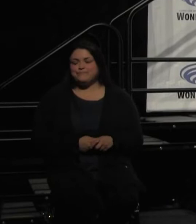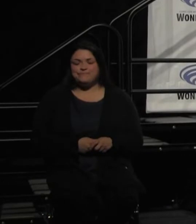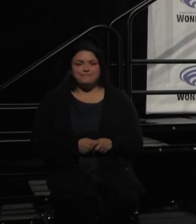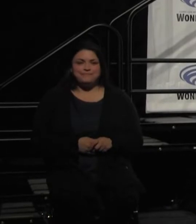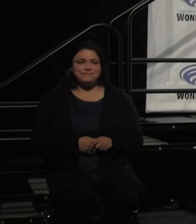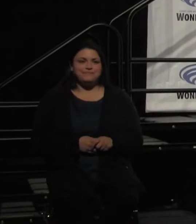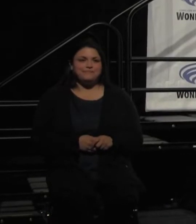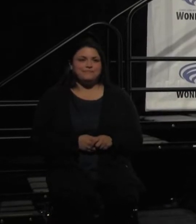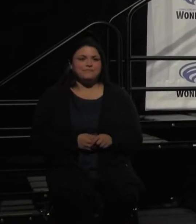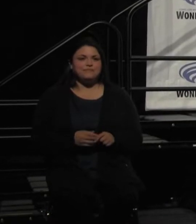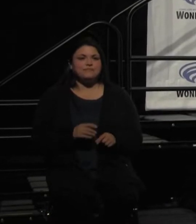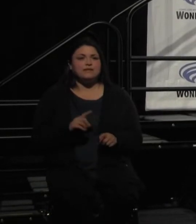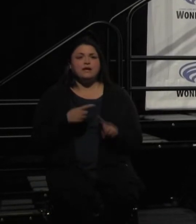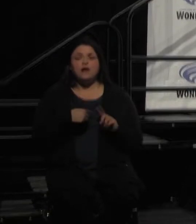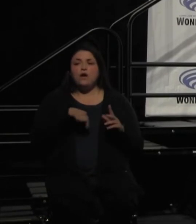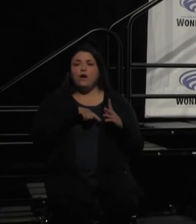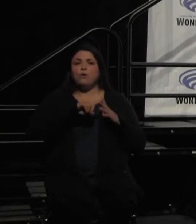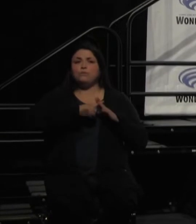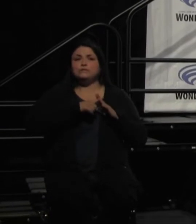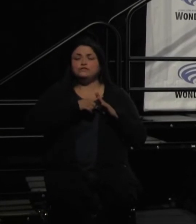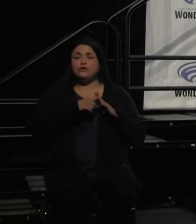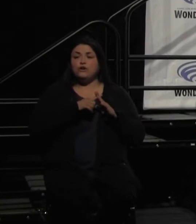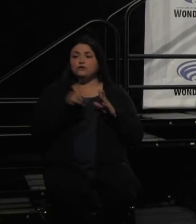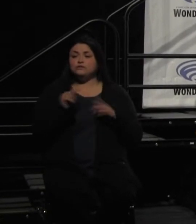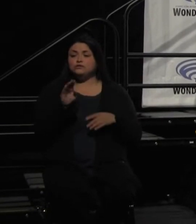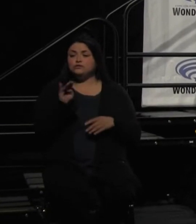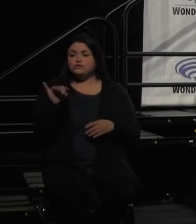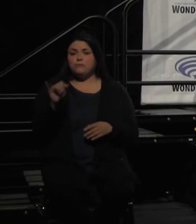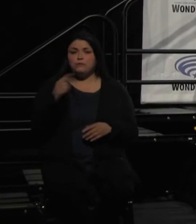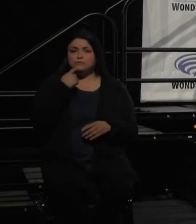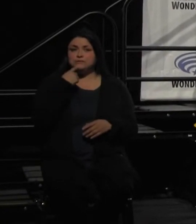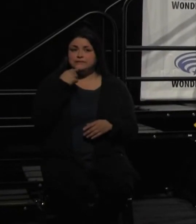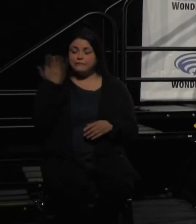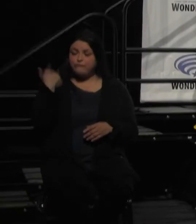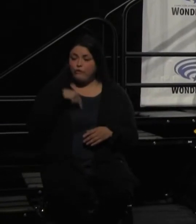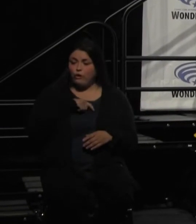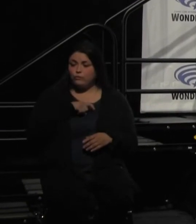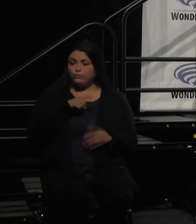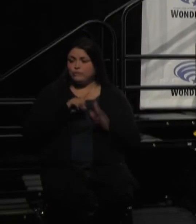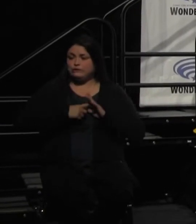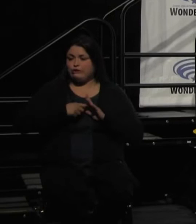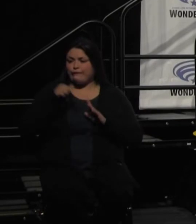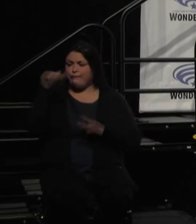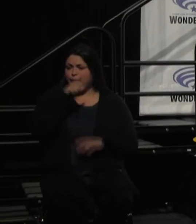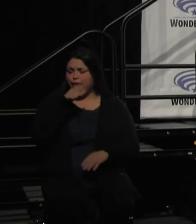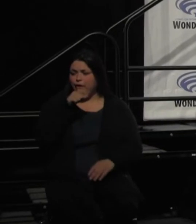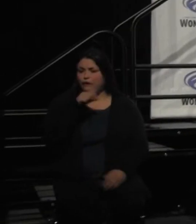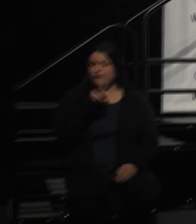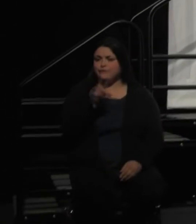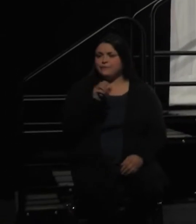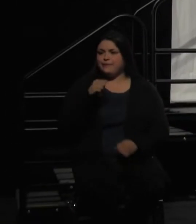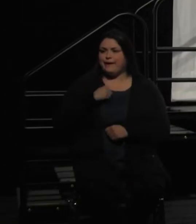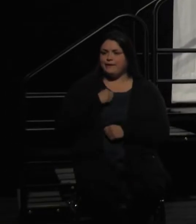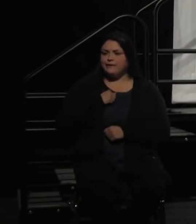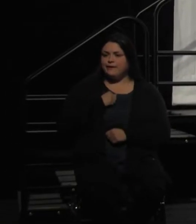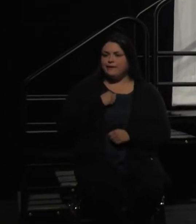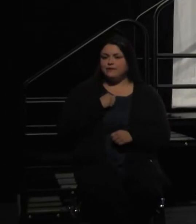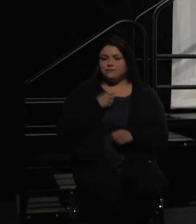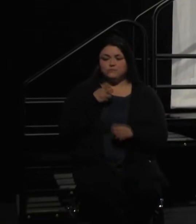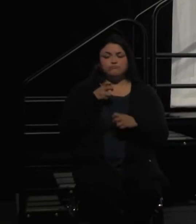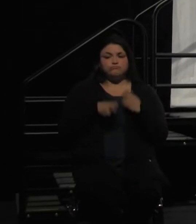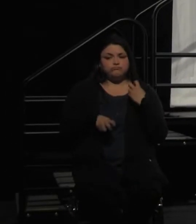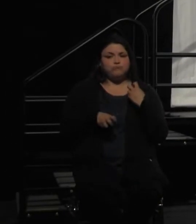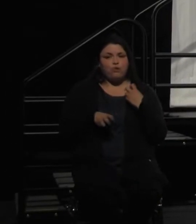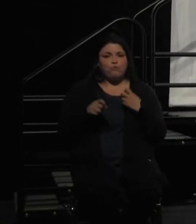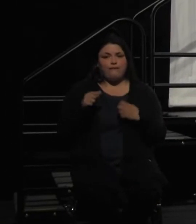Man. Well, when we started, Tommy was saying before, we started in a strip bar in Vancouver, Canada, and the rough strip bar